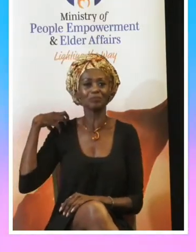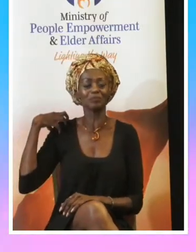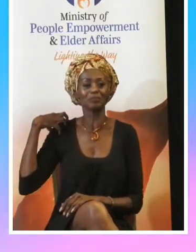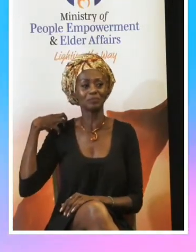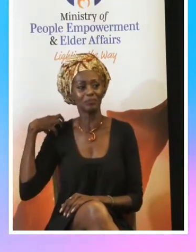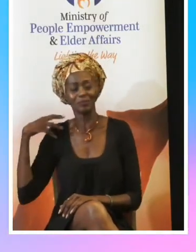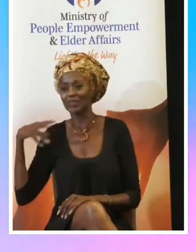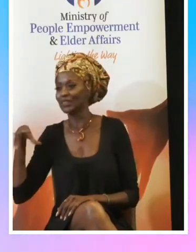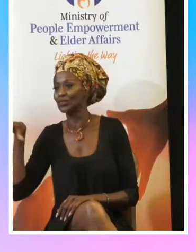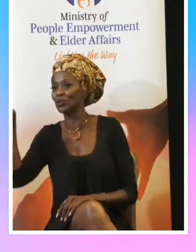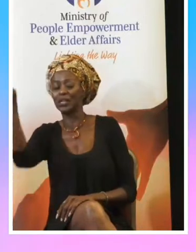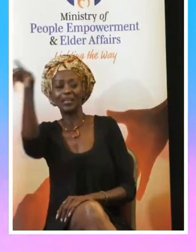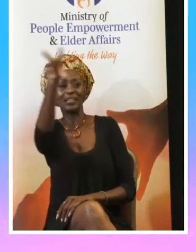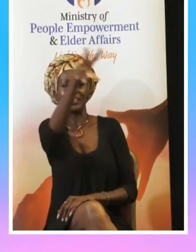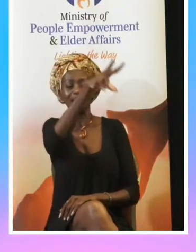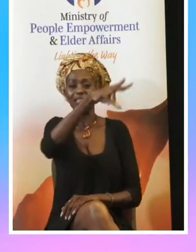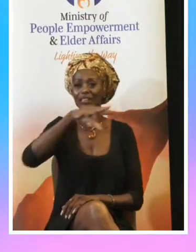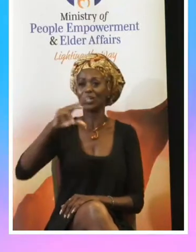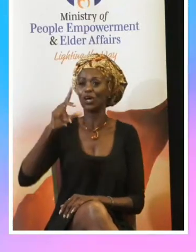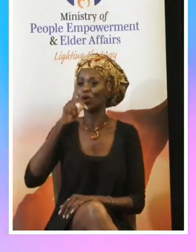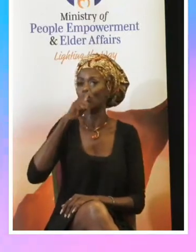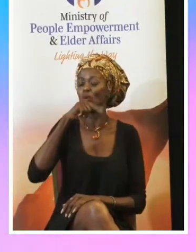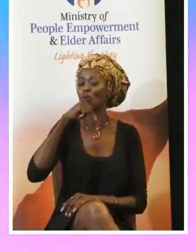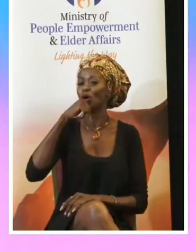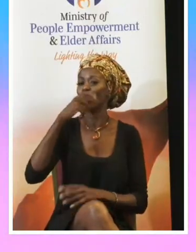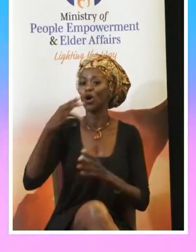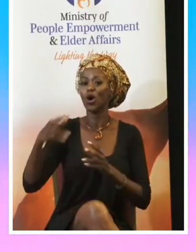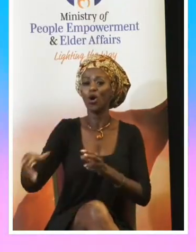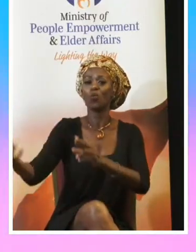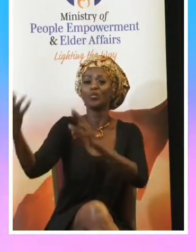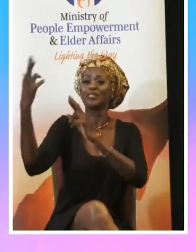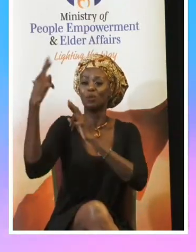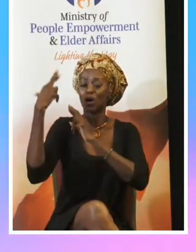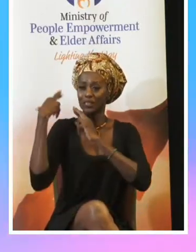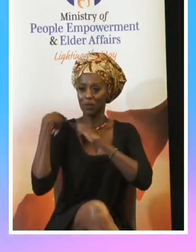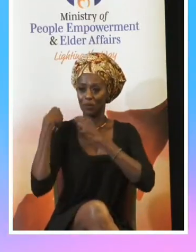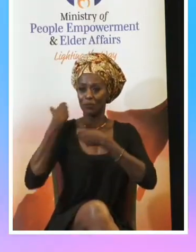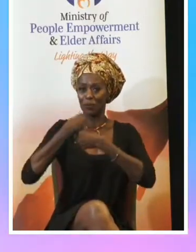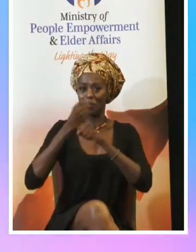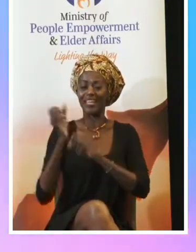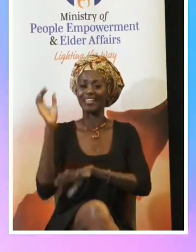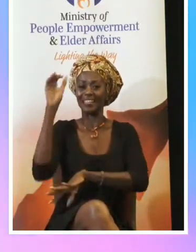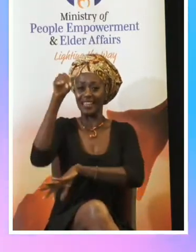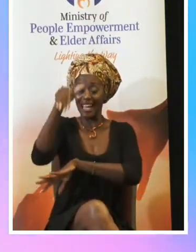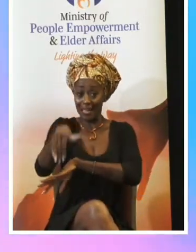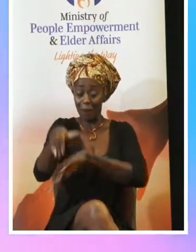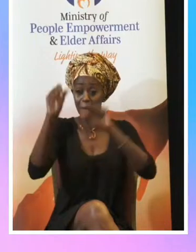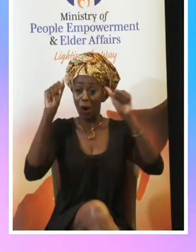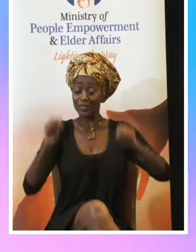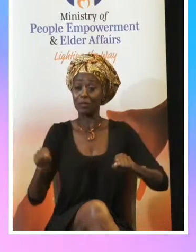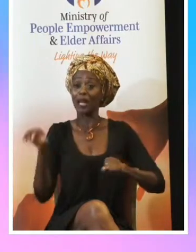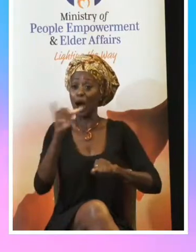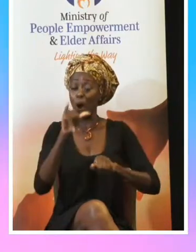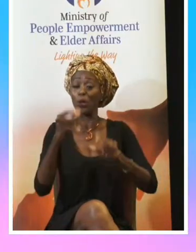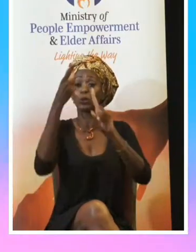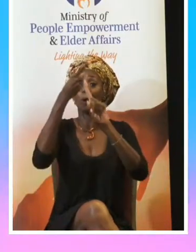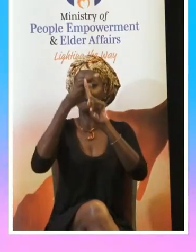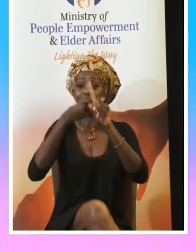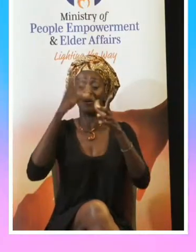These are the ones that will be instrumental in the lecture and pulling off the month of the disabled. Thank you very much.